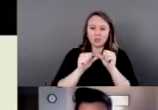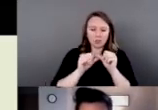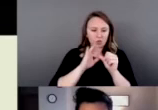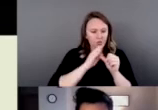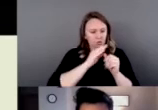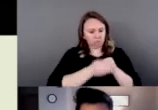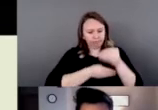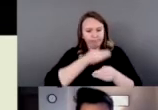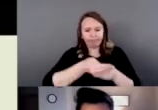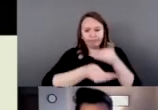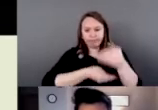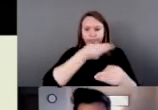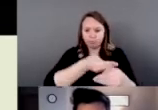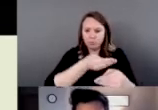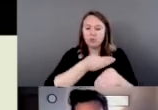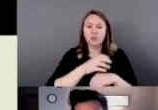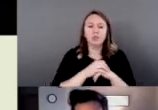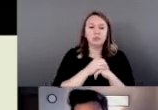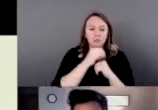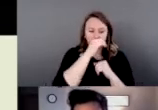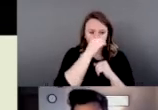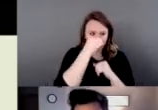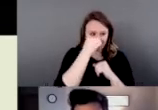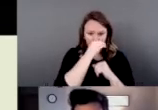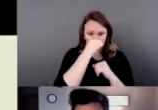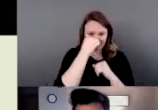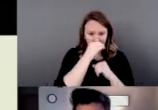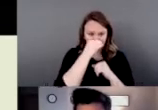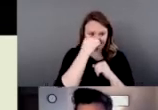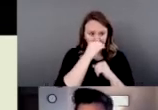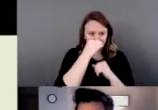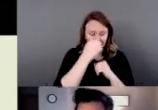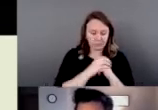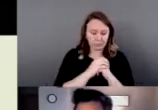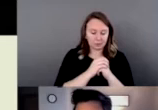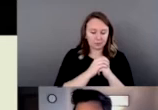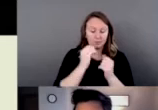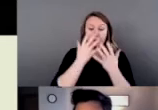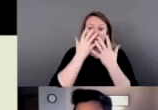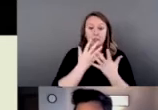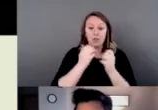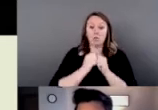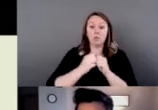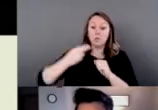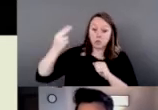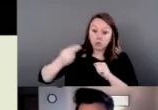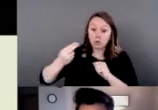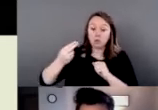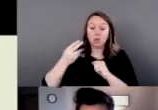generation. So it's said that with historical trauma and present day trauma, they're actually thought